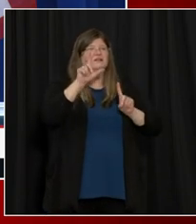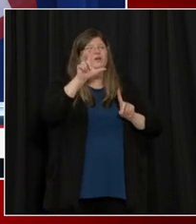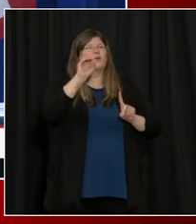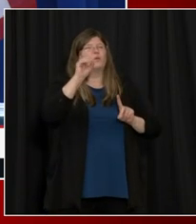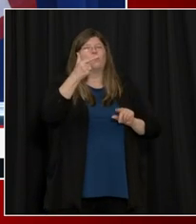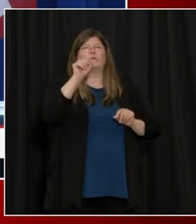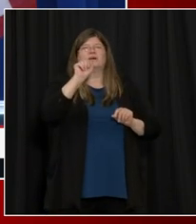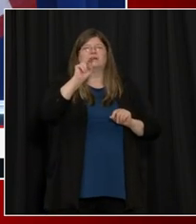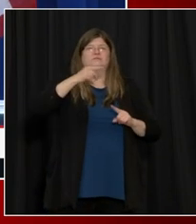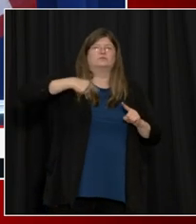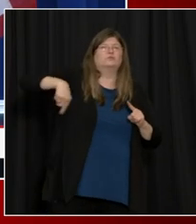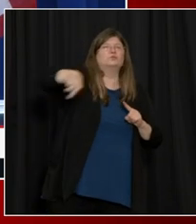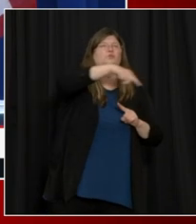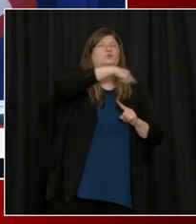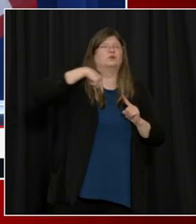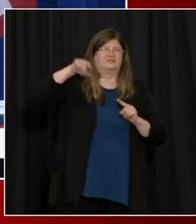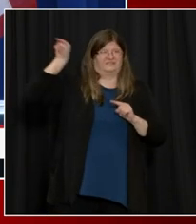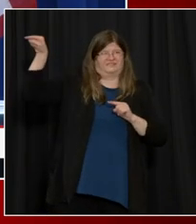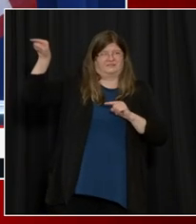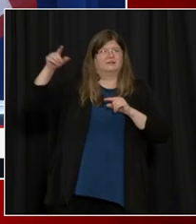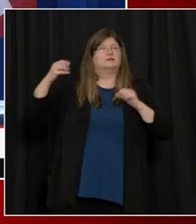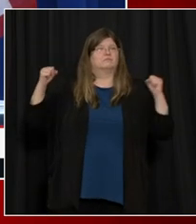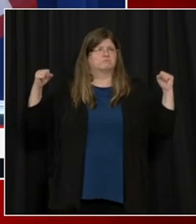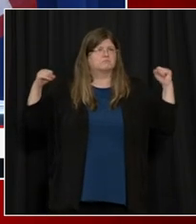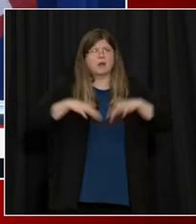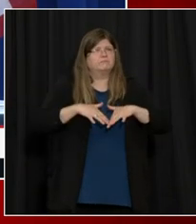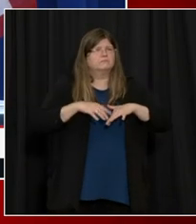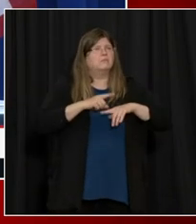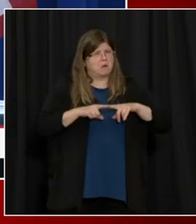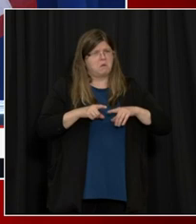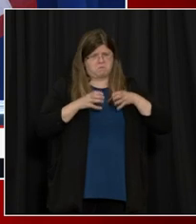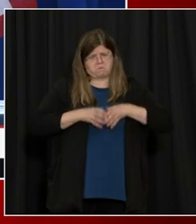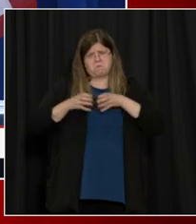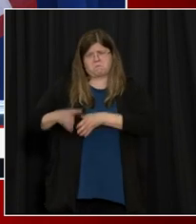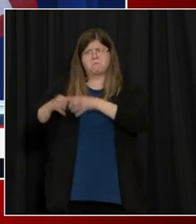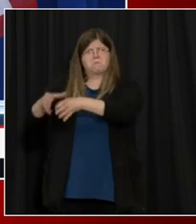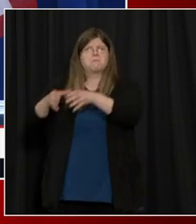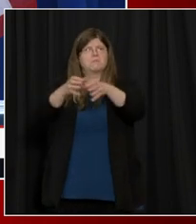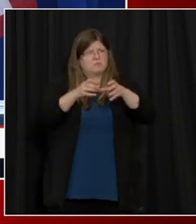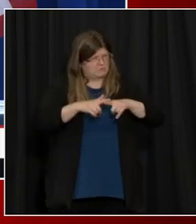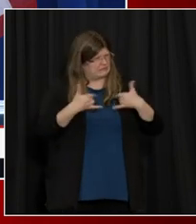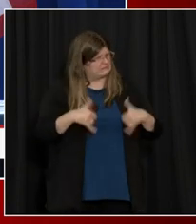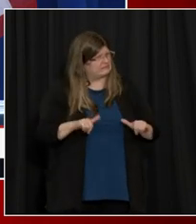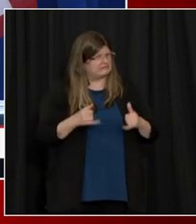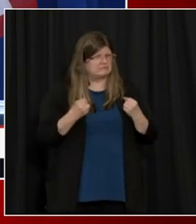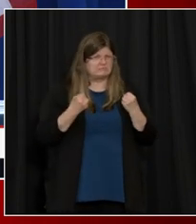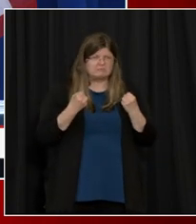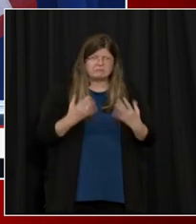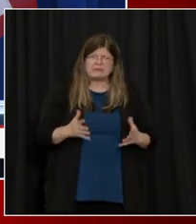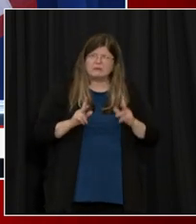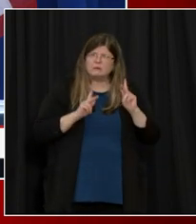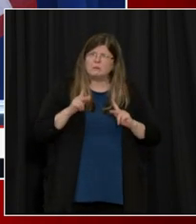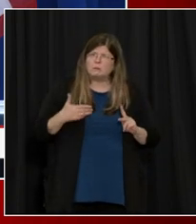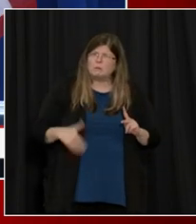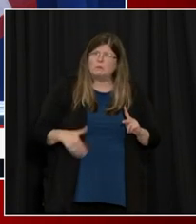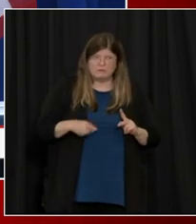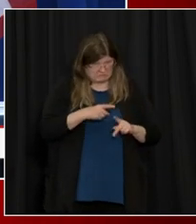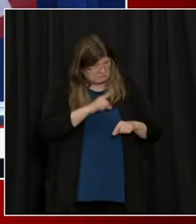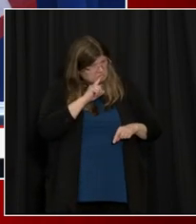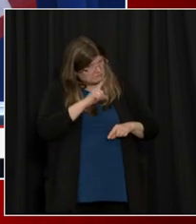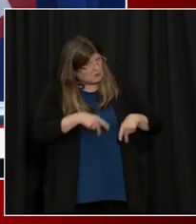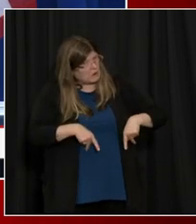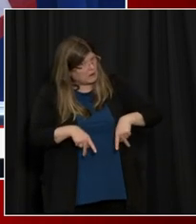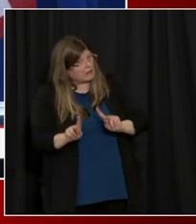there's a significant group of people sitting there. Is that something that you would say is allowed right now under the order, the stay-at-home order?